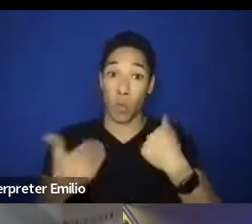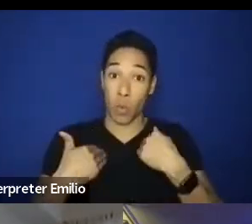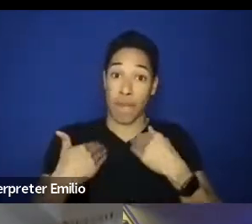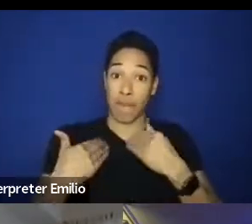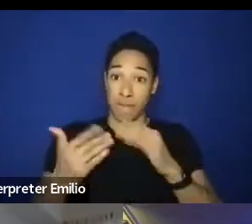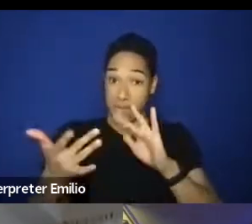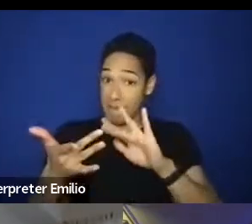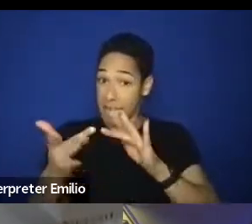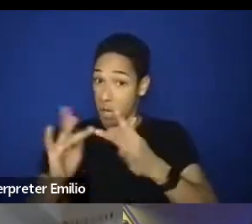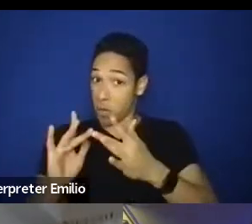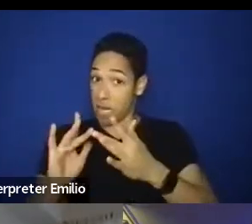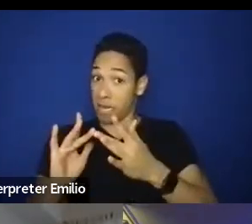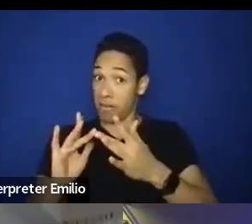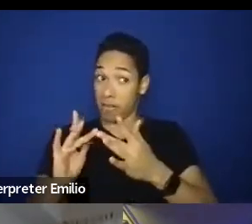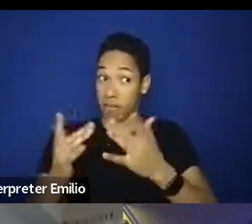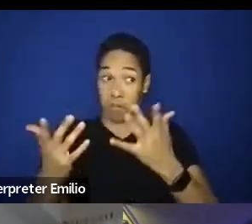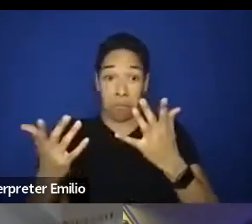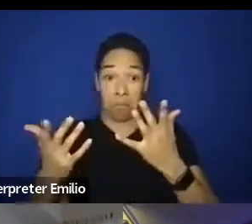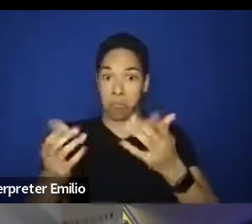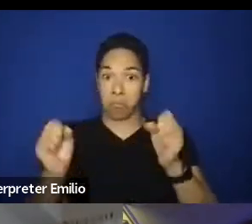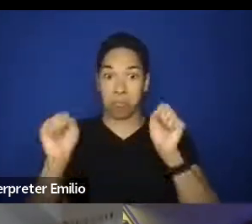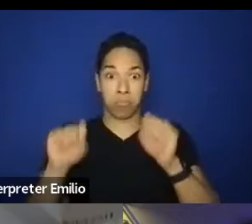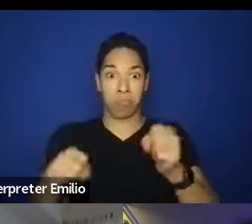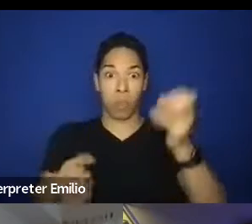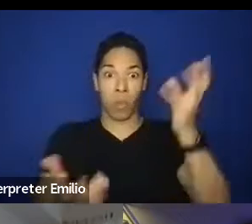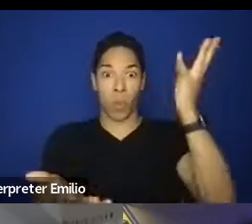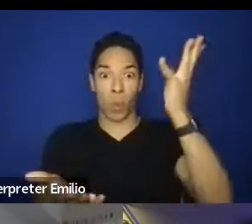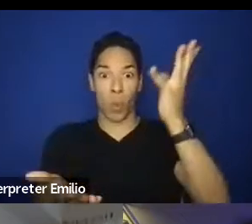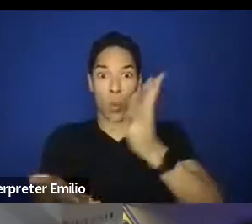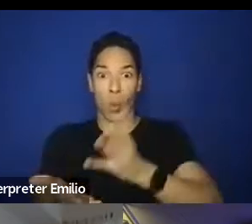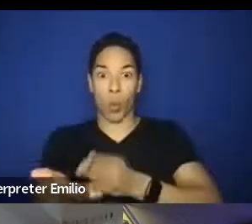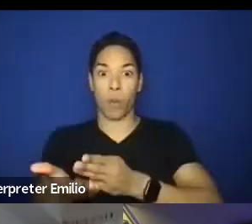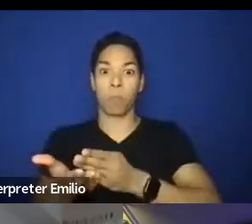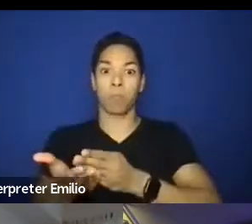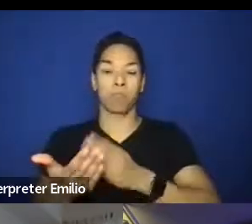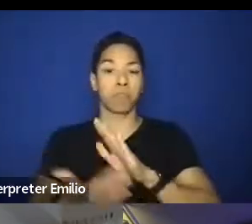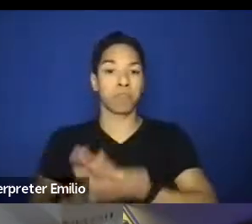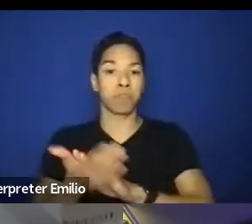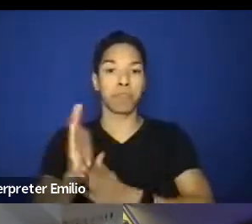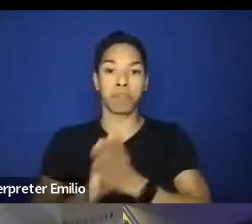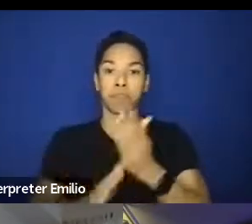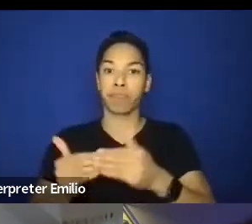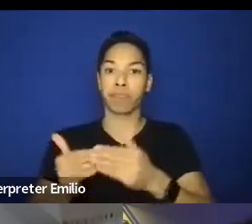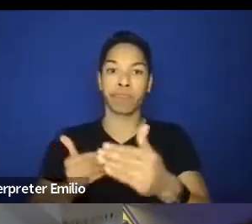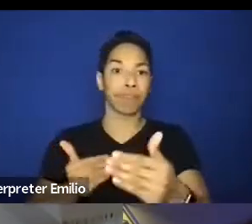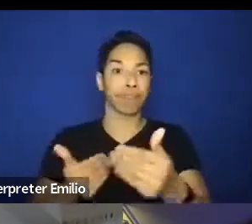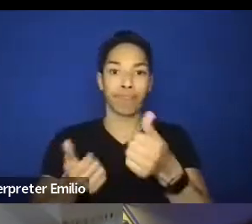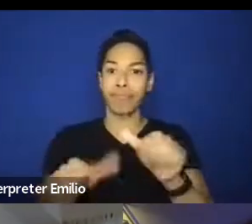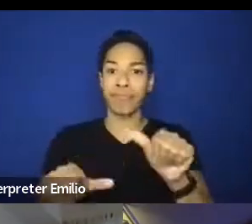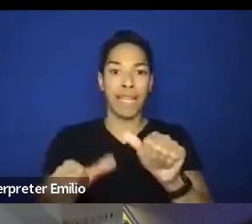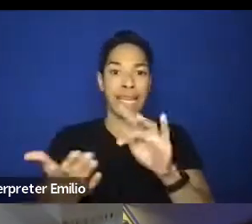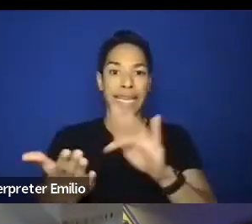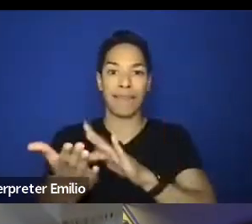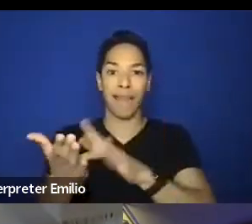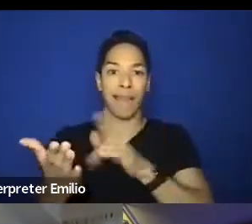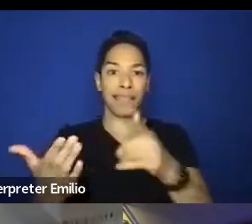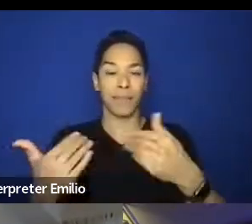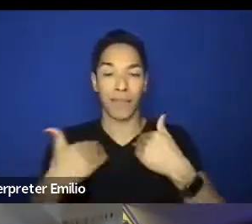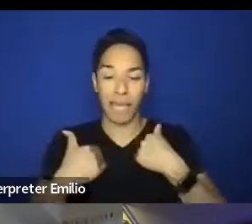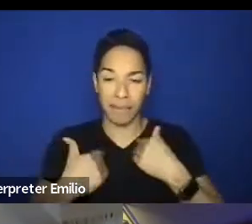internet once, you can download all the material, you can have it offline in any device that you have available to